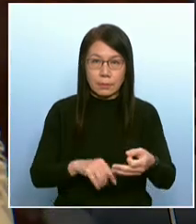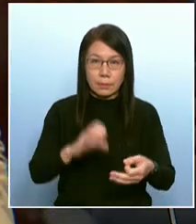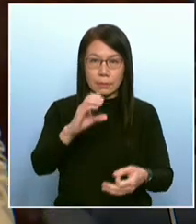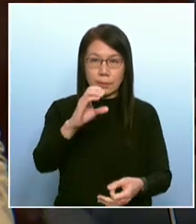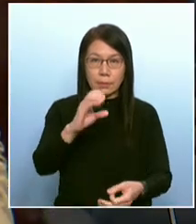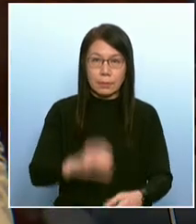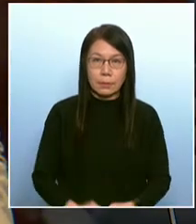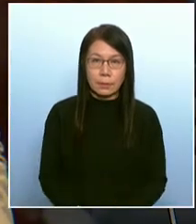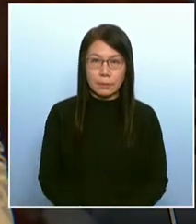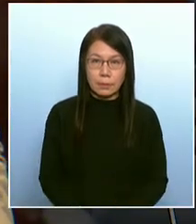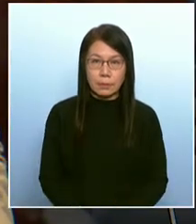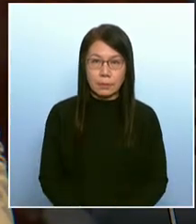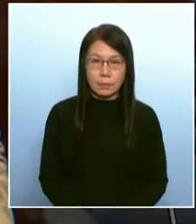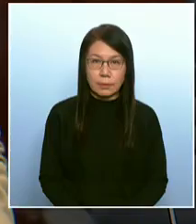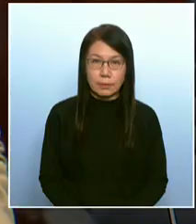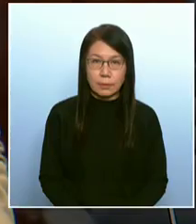Ronick Chan.